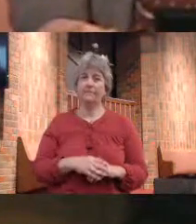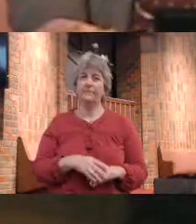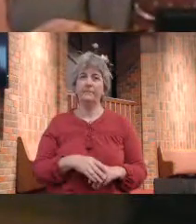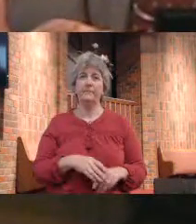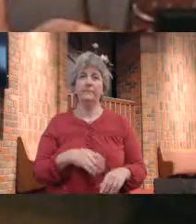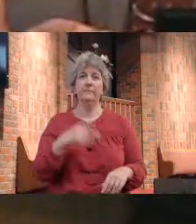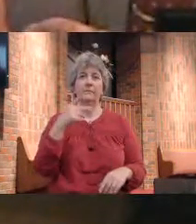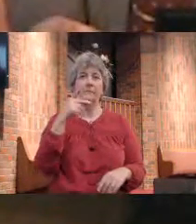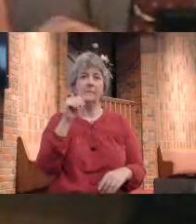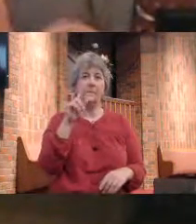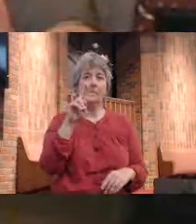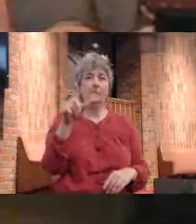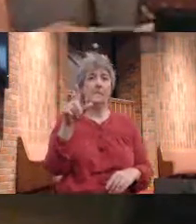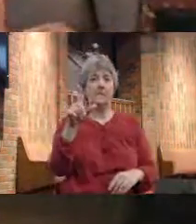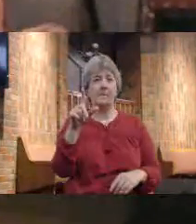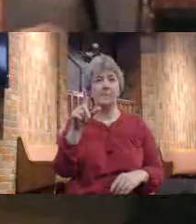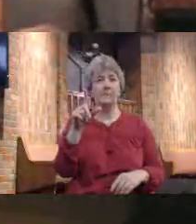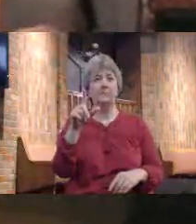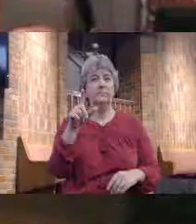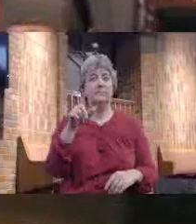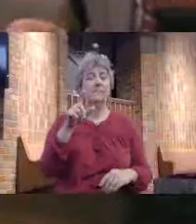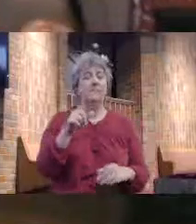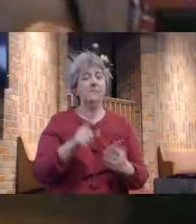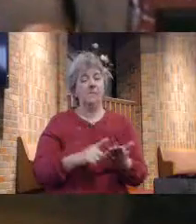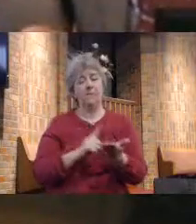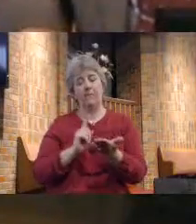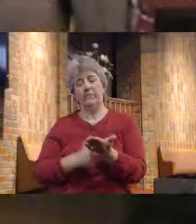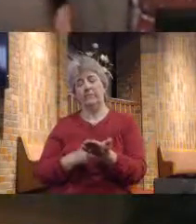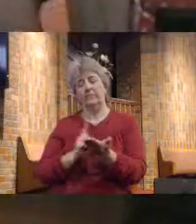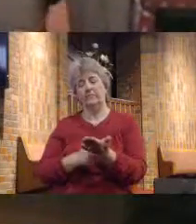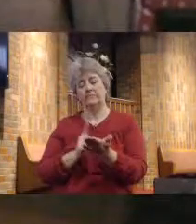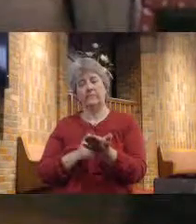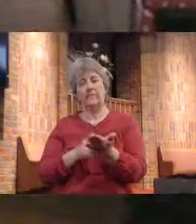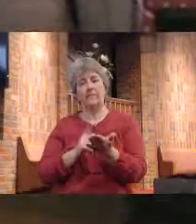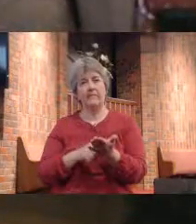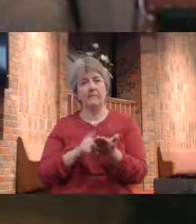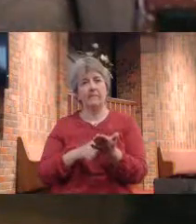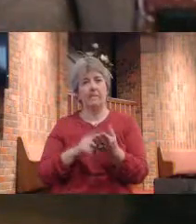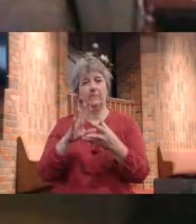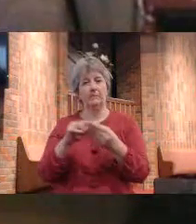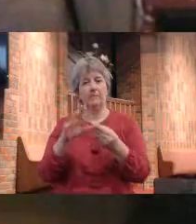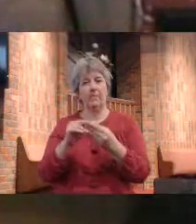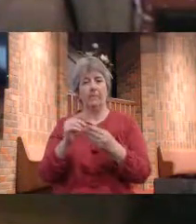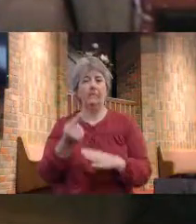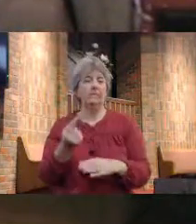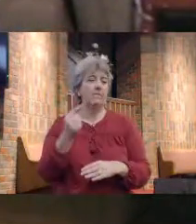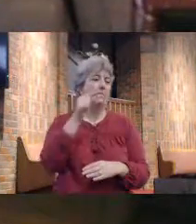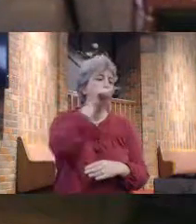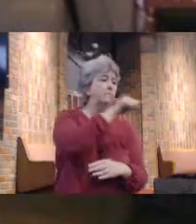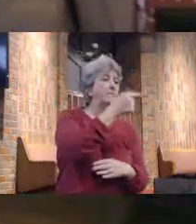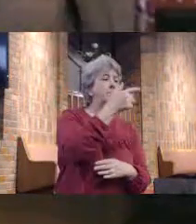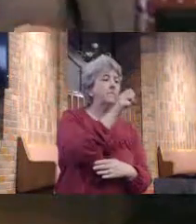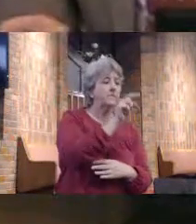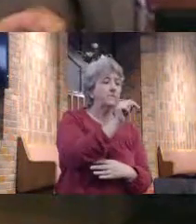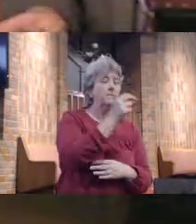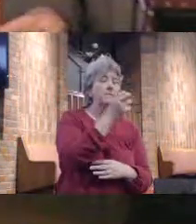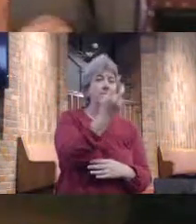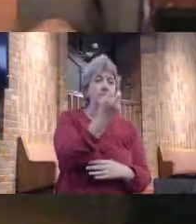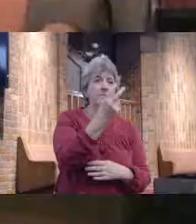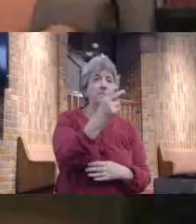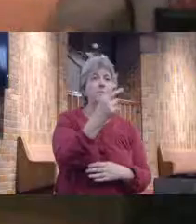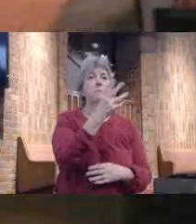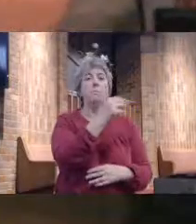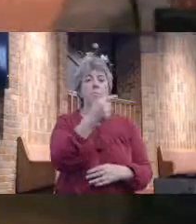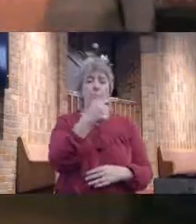from the discussion that's held there in Genesis chapter 12 and Genesis chapter 15,